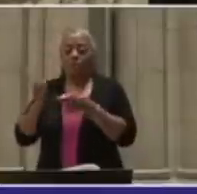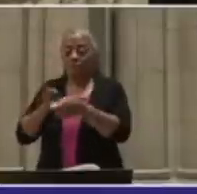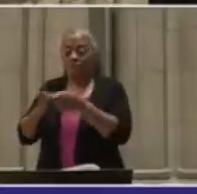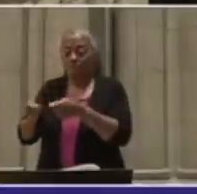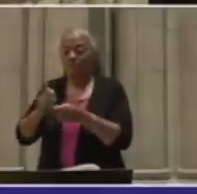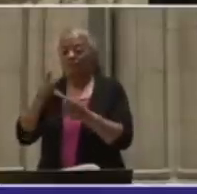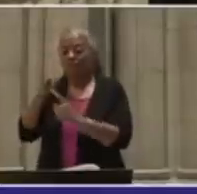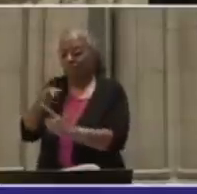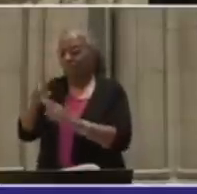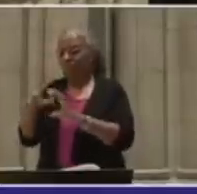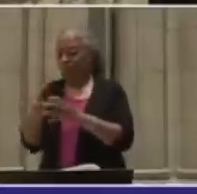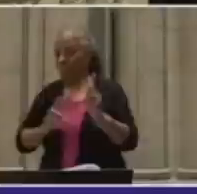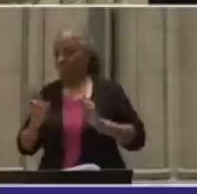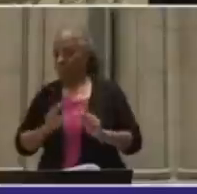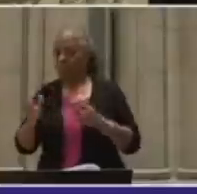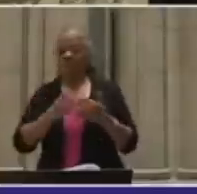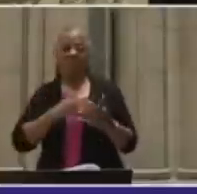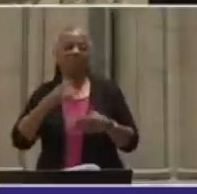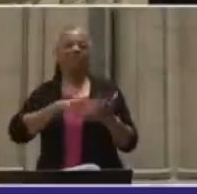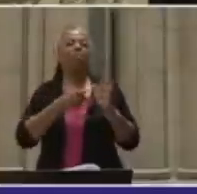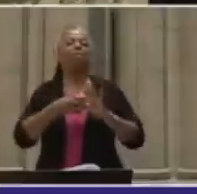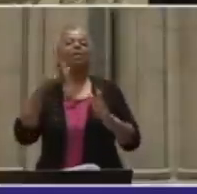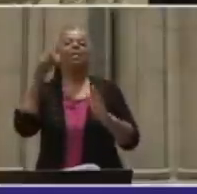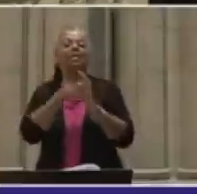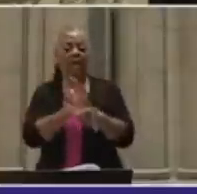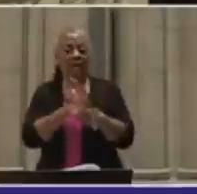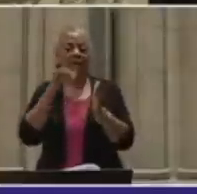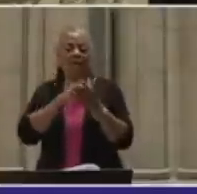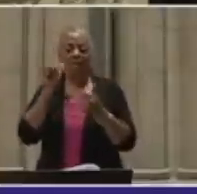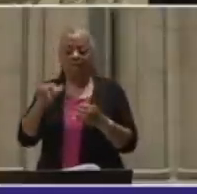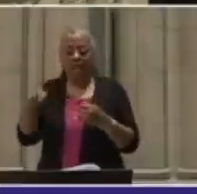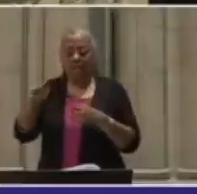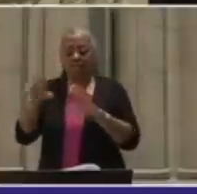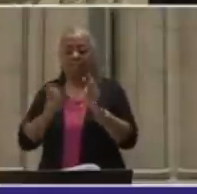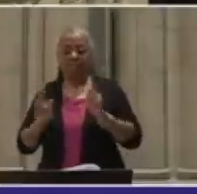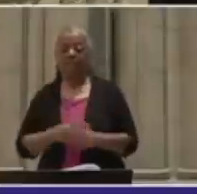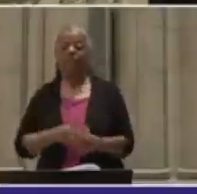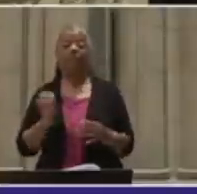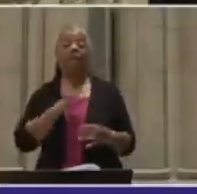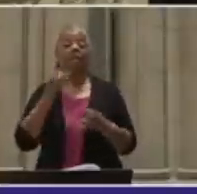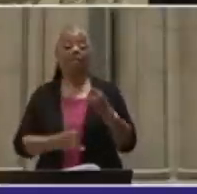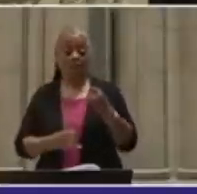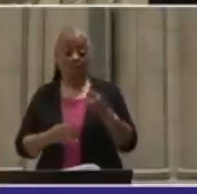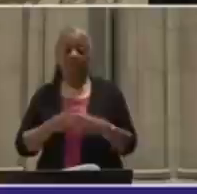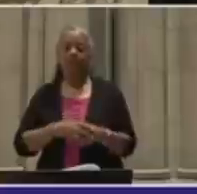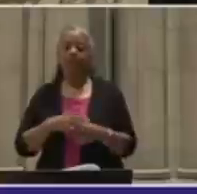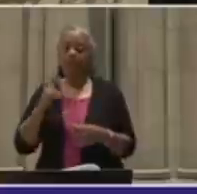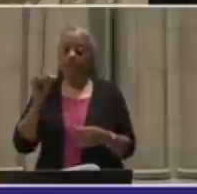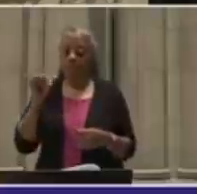a certain population, even if it meant death of that population. And then finally, should